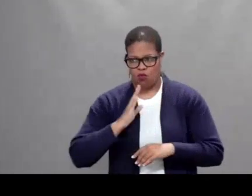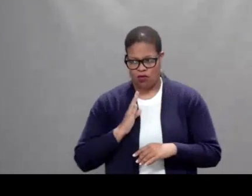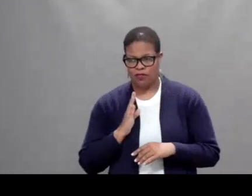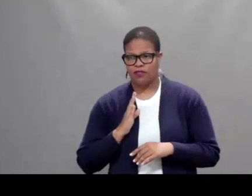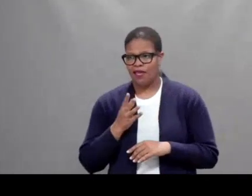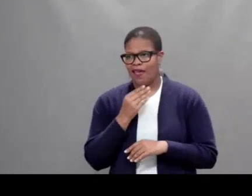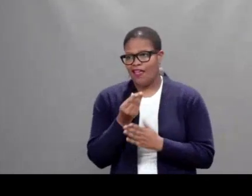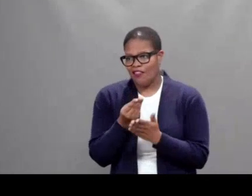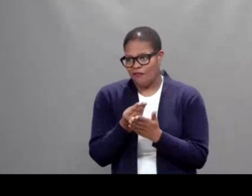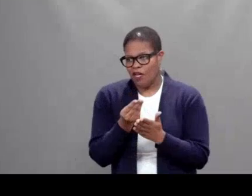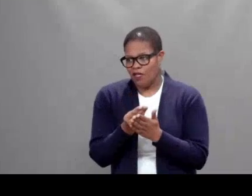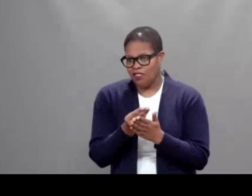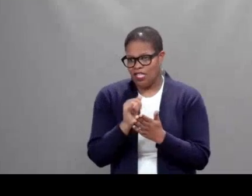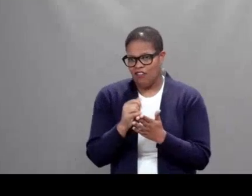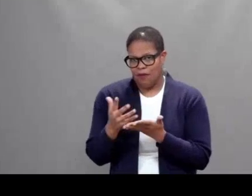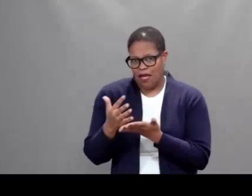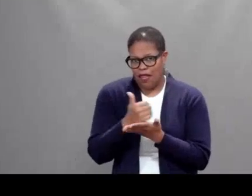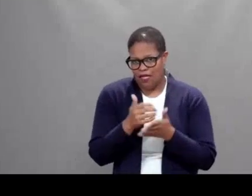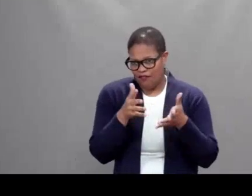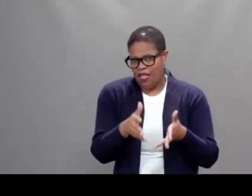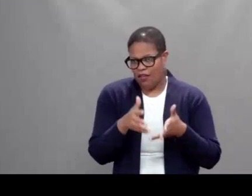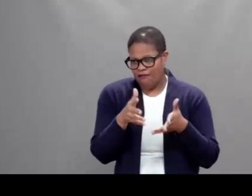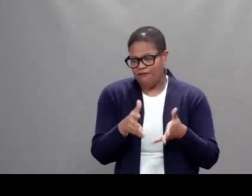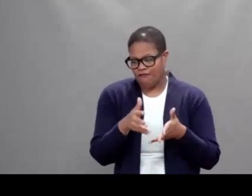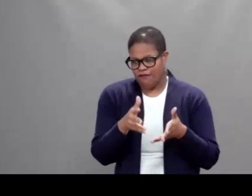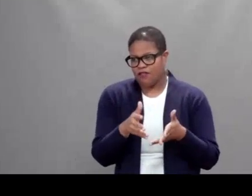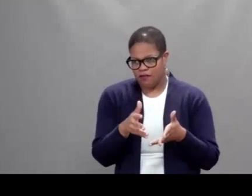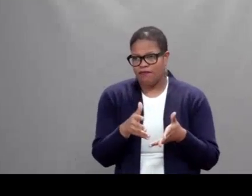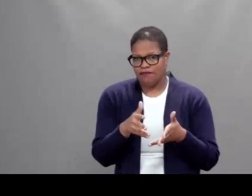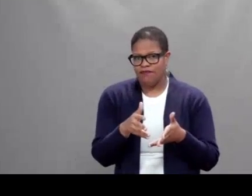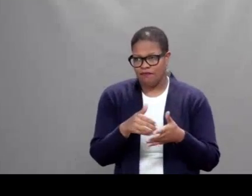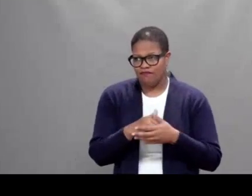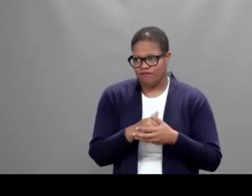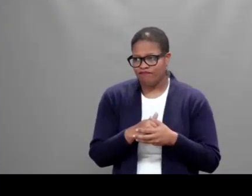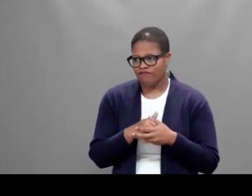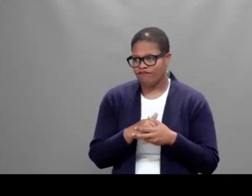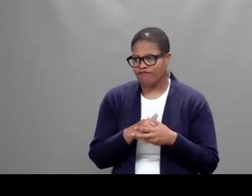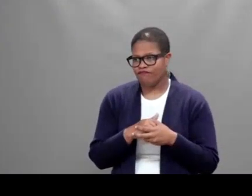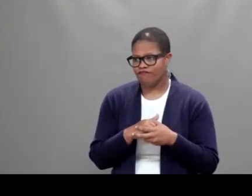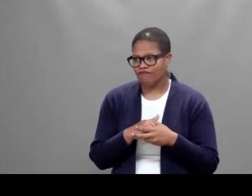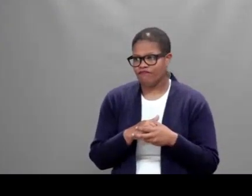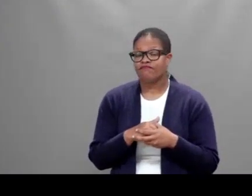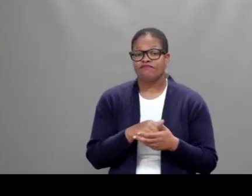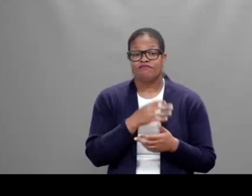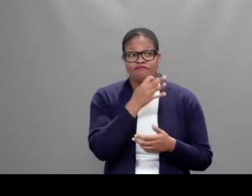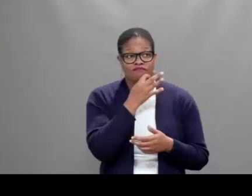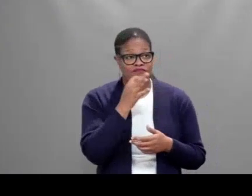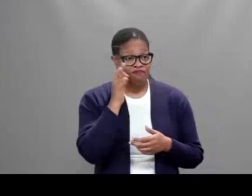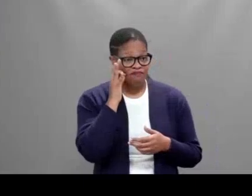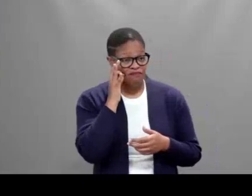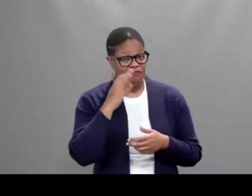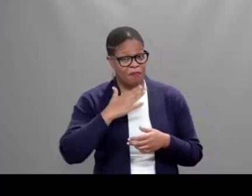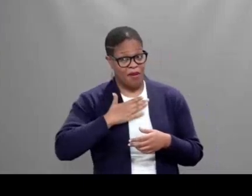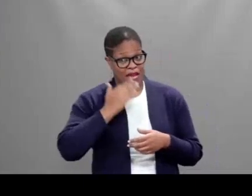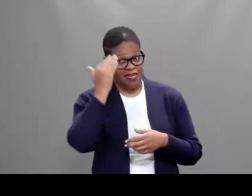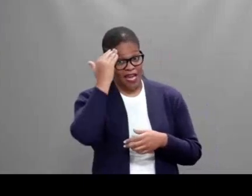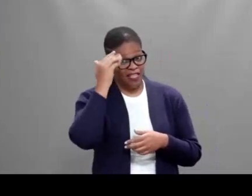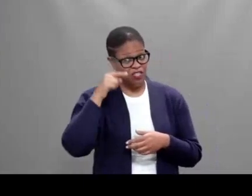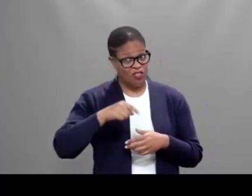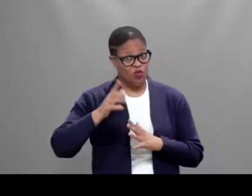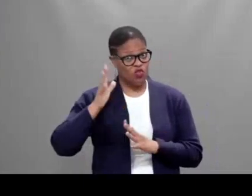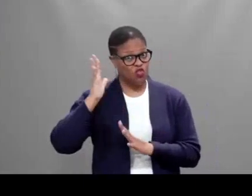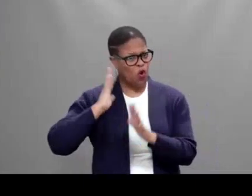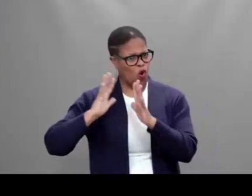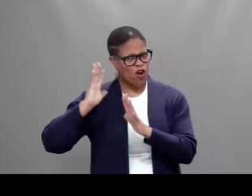cases and the funds that have been collected on behalf of, in the board's name, for example. Well, to my knowledge, this is so far